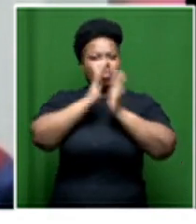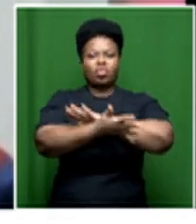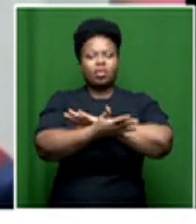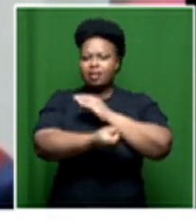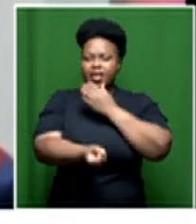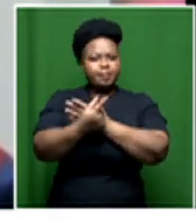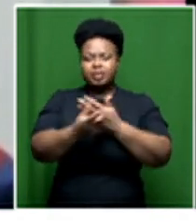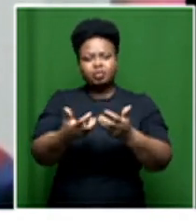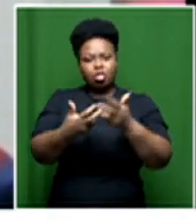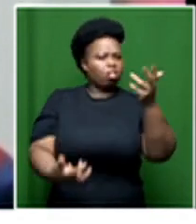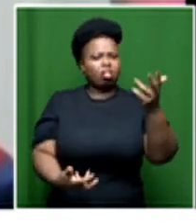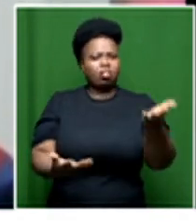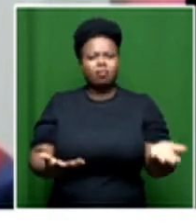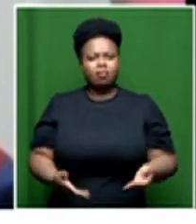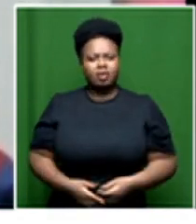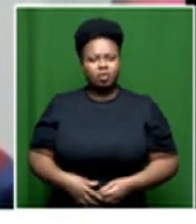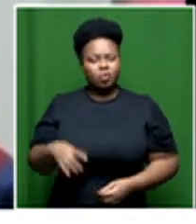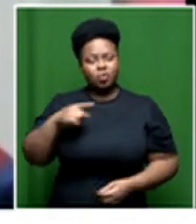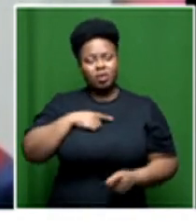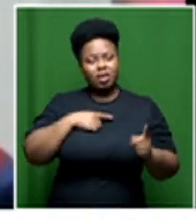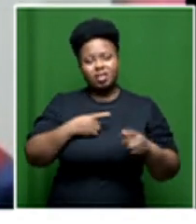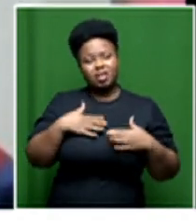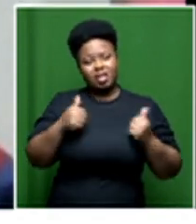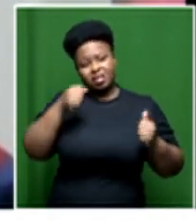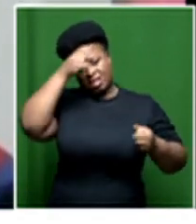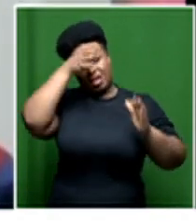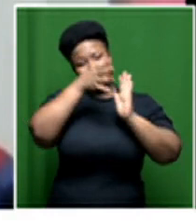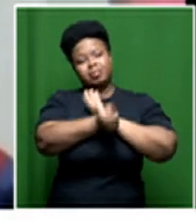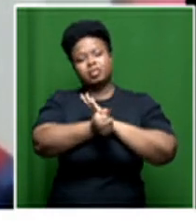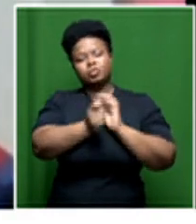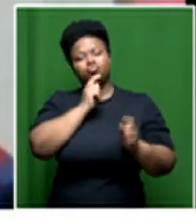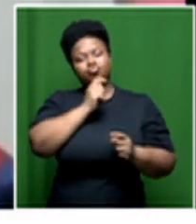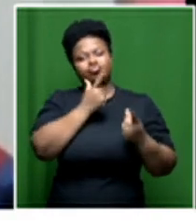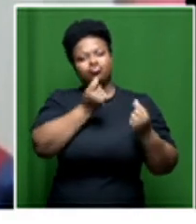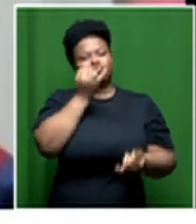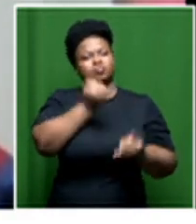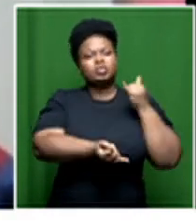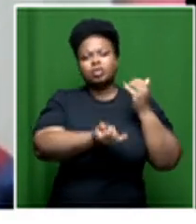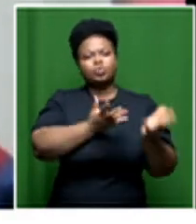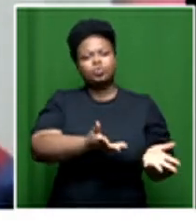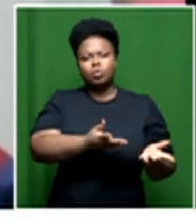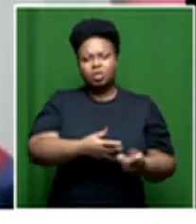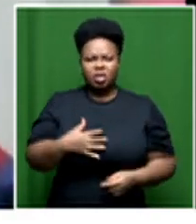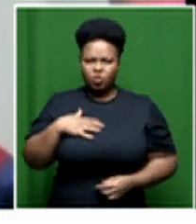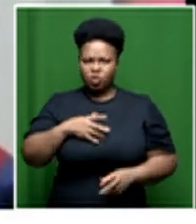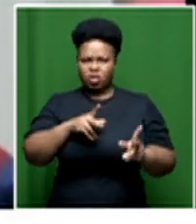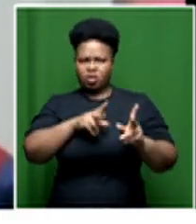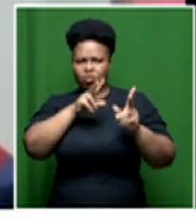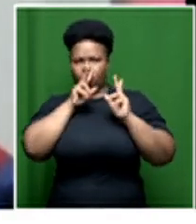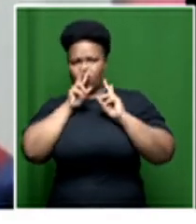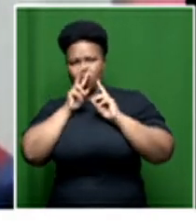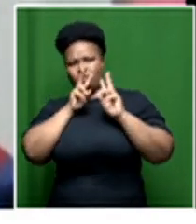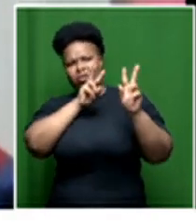distortions that to a great extent is led by health experts themselves, which now makes them to